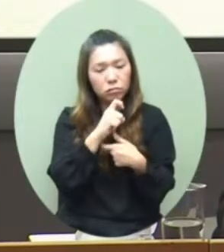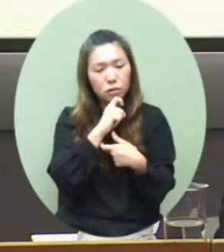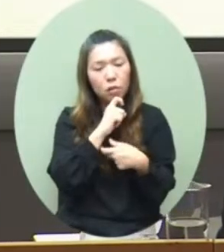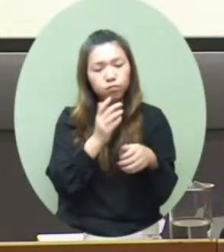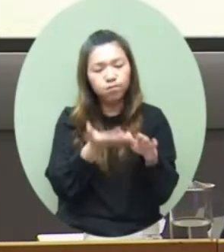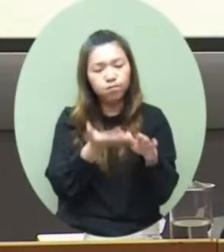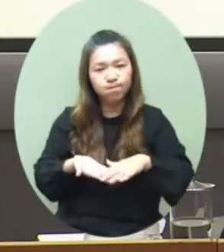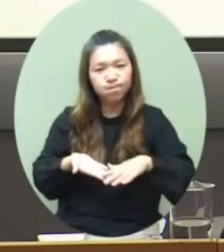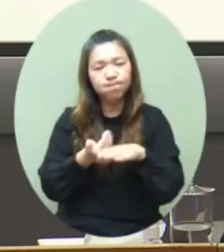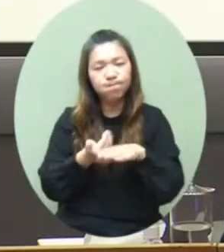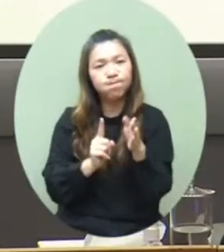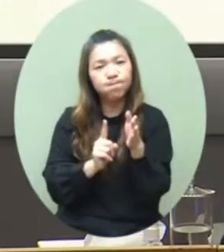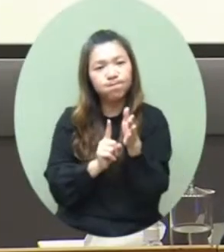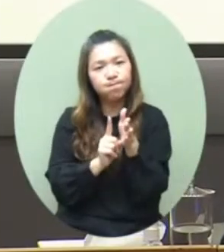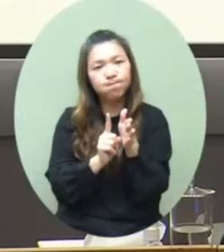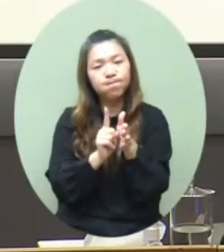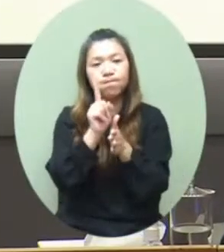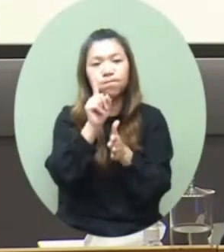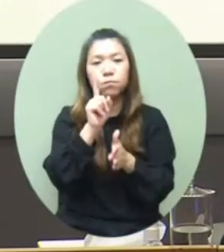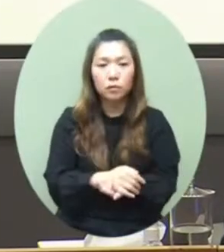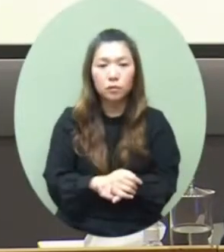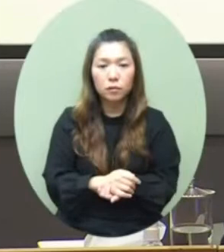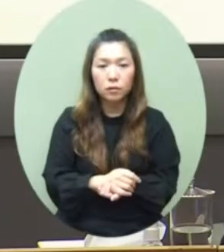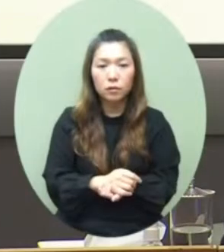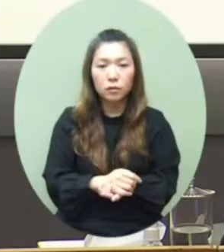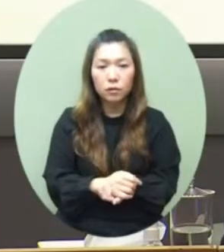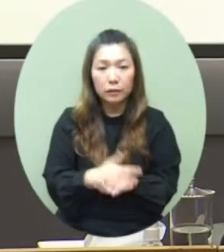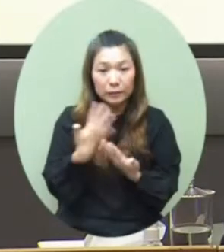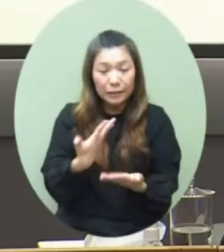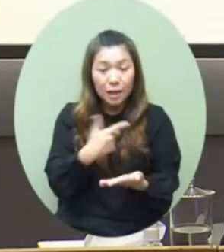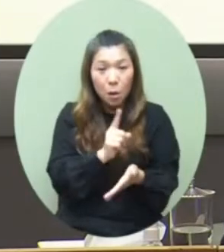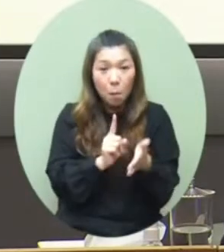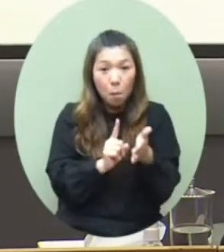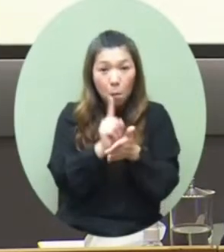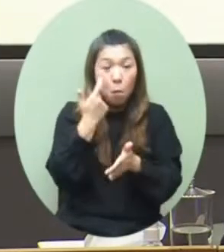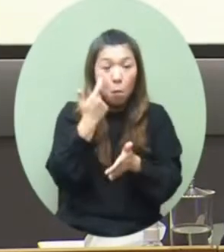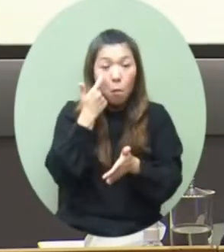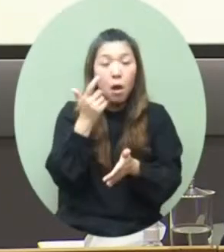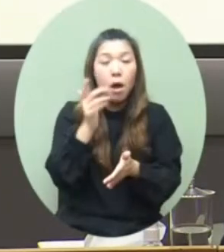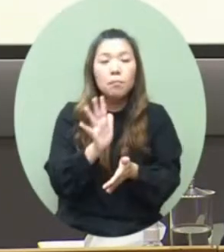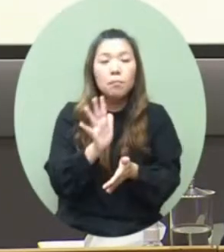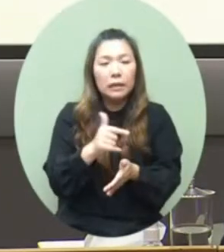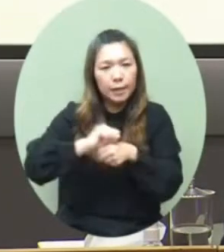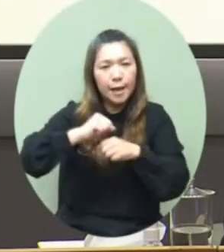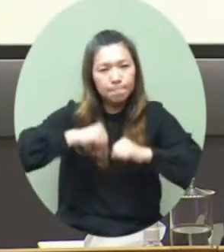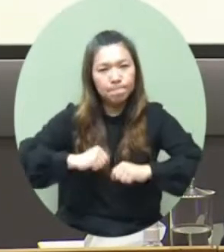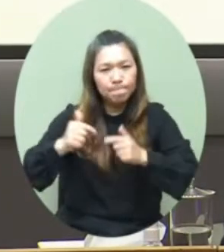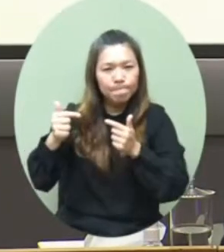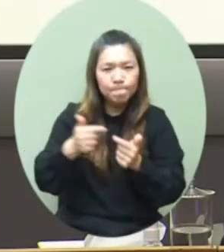We can see from this angle, the economy is recovering,